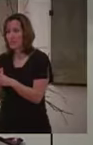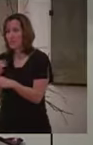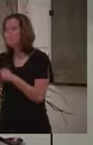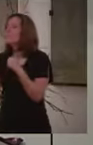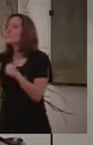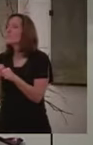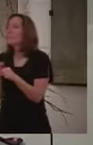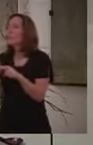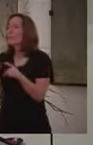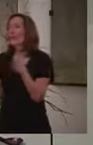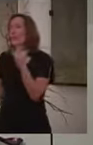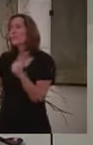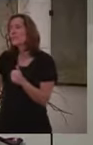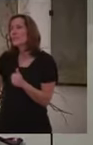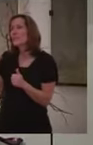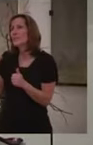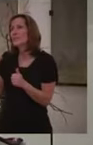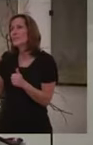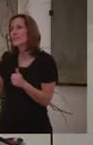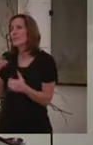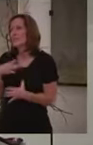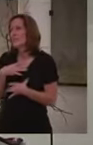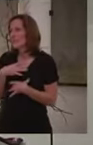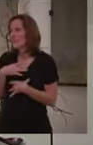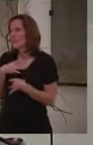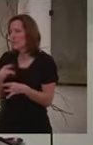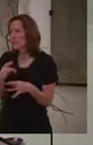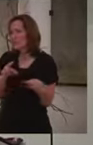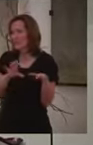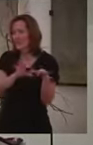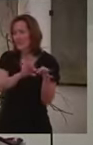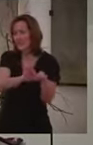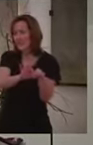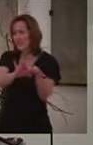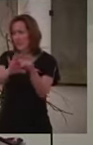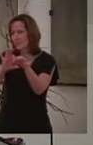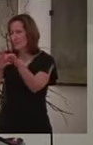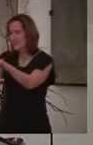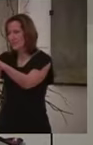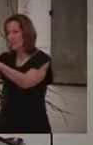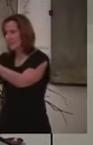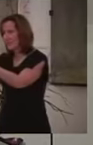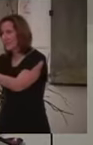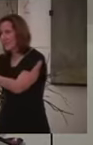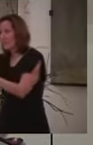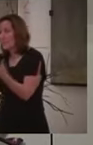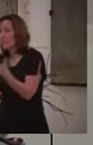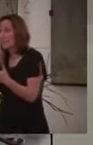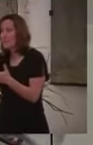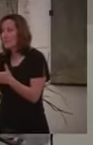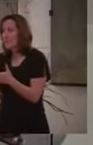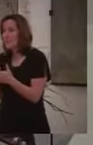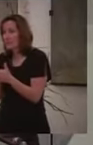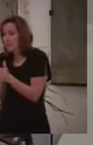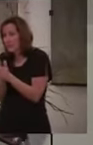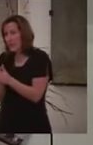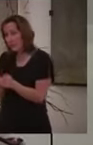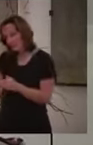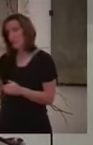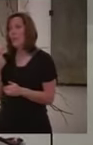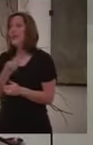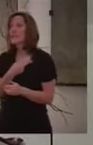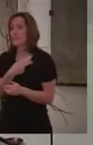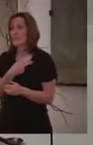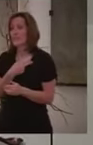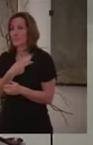yet, I hope you see those intriguing connections, which might even be compelling for